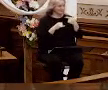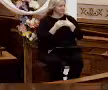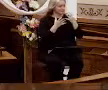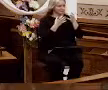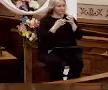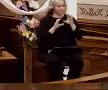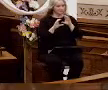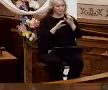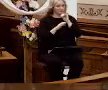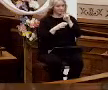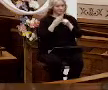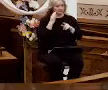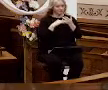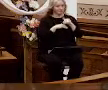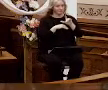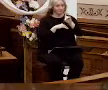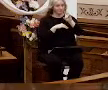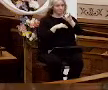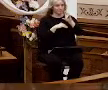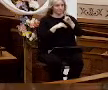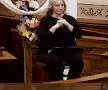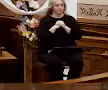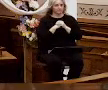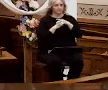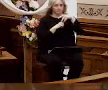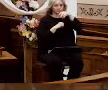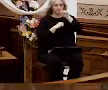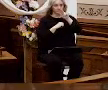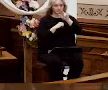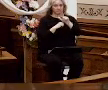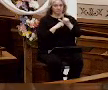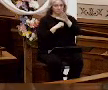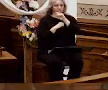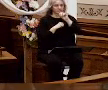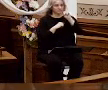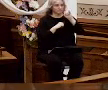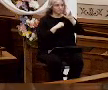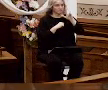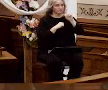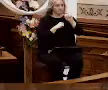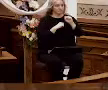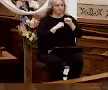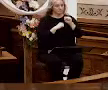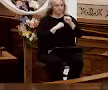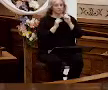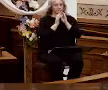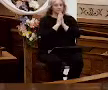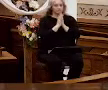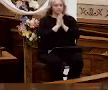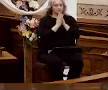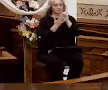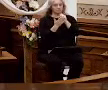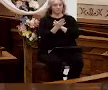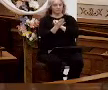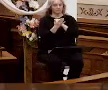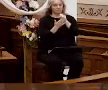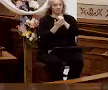do is what they did. Paul and Silas end up praying and singing hymns to God, and the